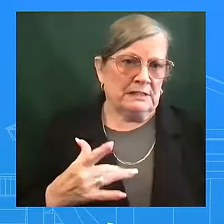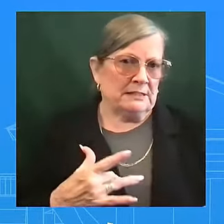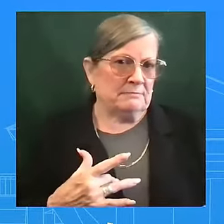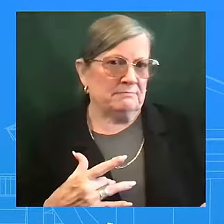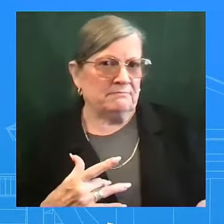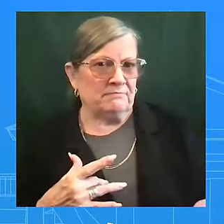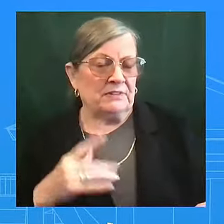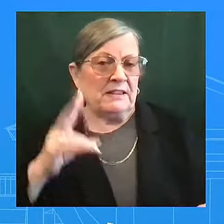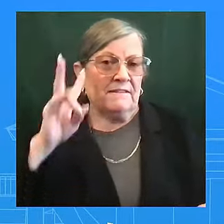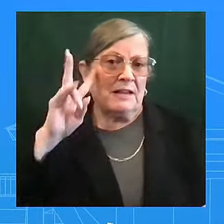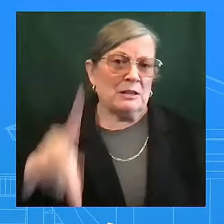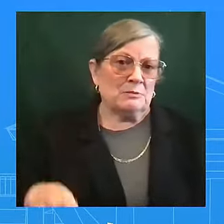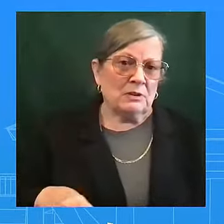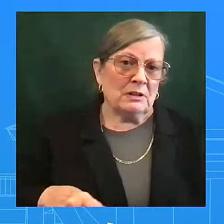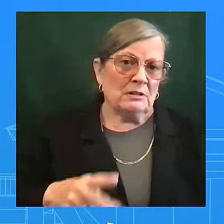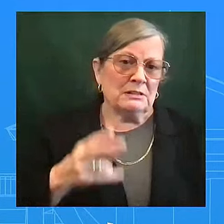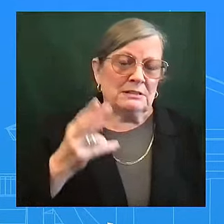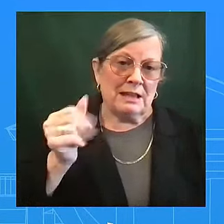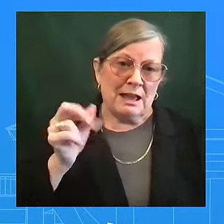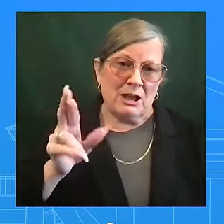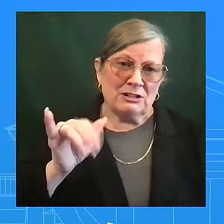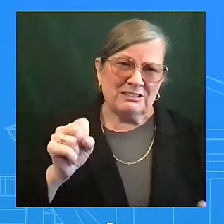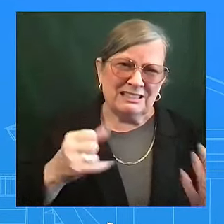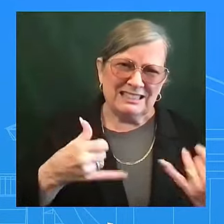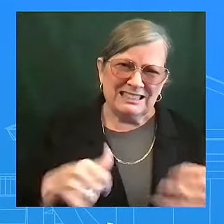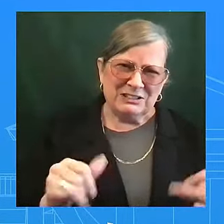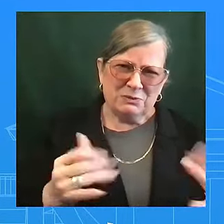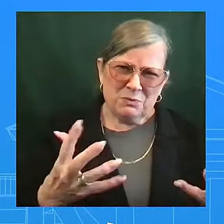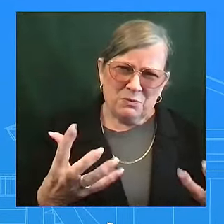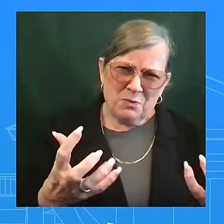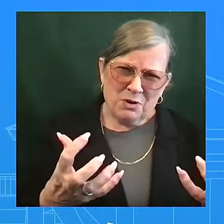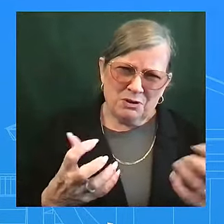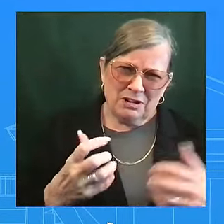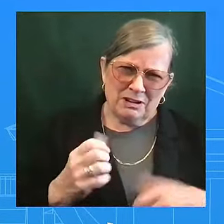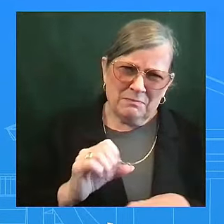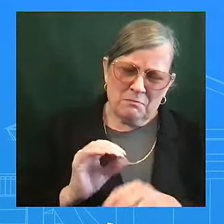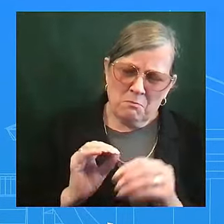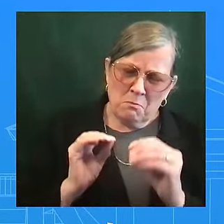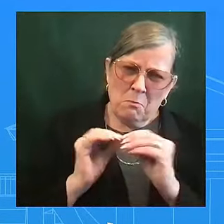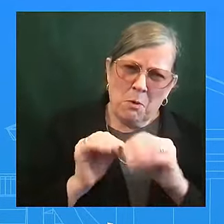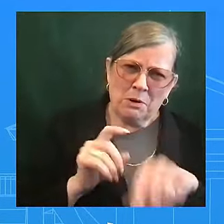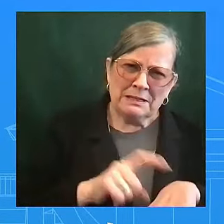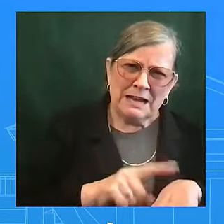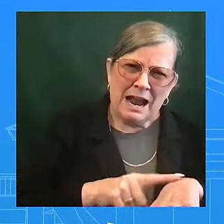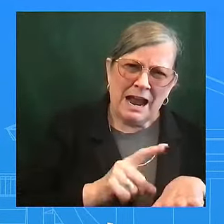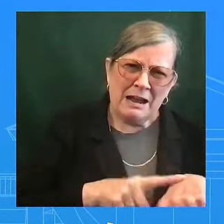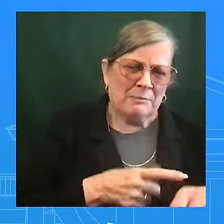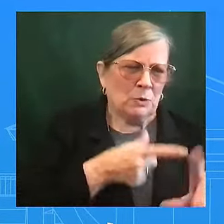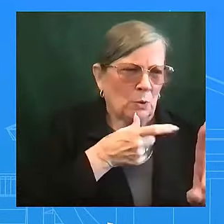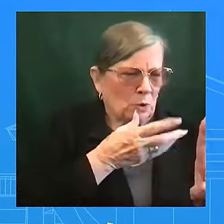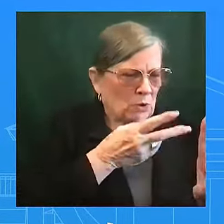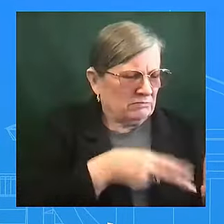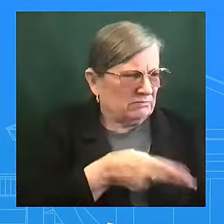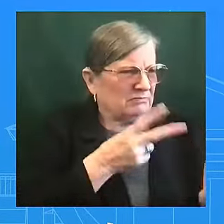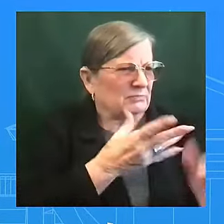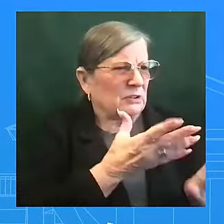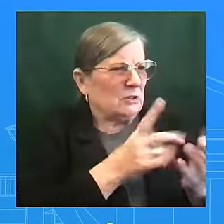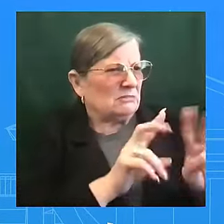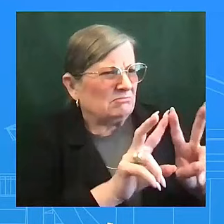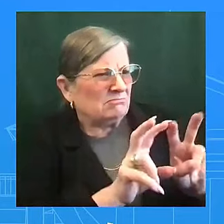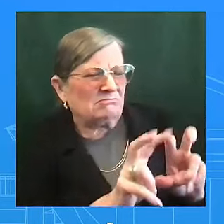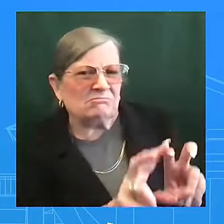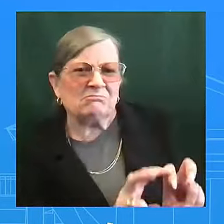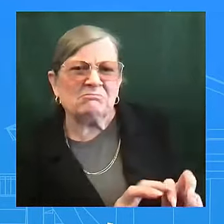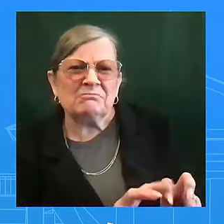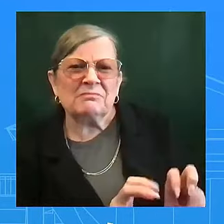is she spending so much time trying to define Trump and link him to Project 2025 rather than define herself? I mean, look, those